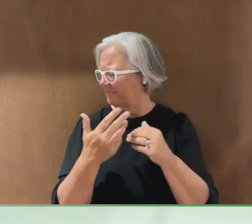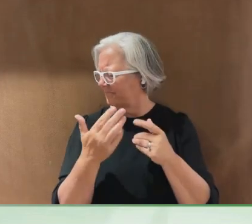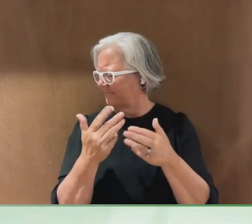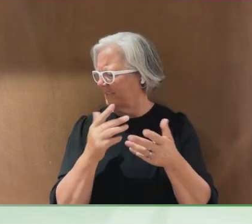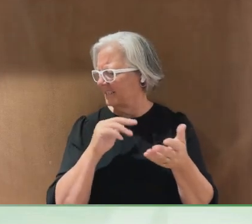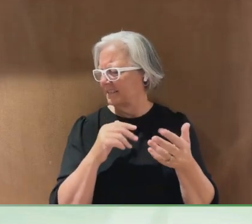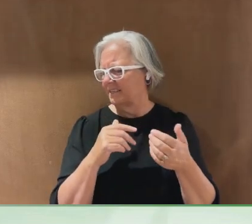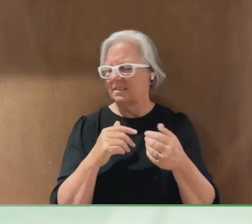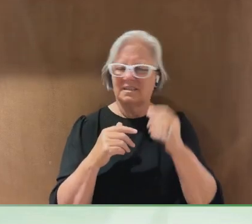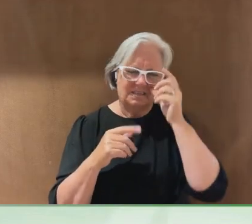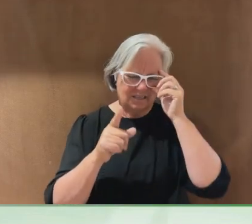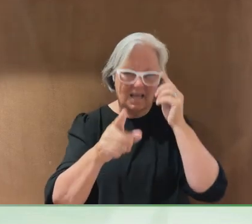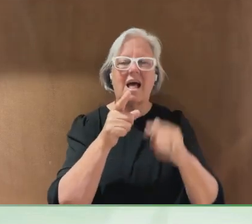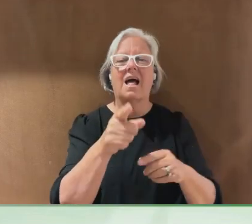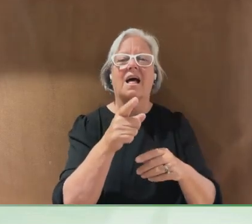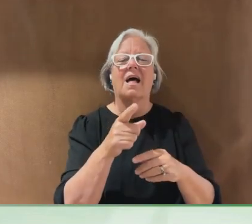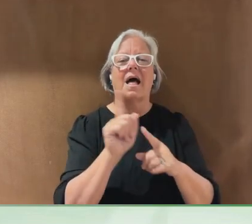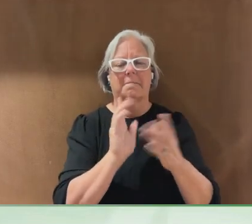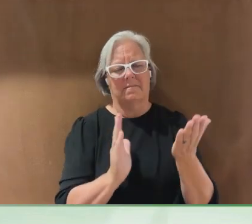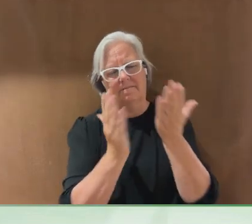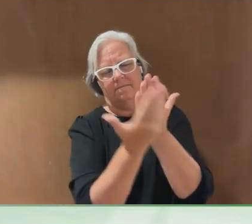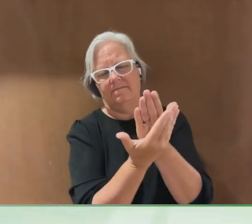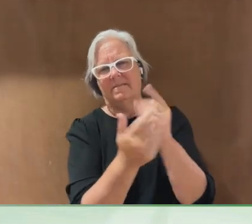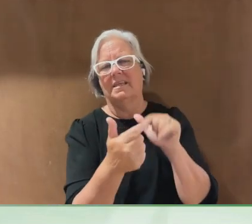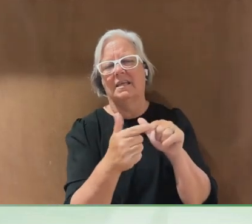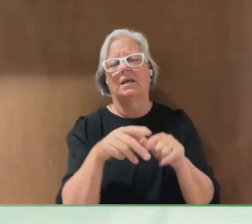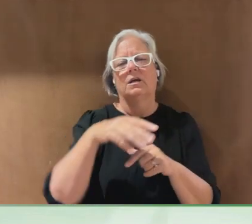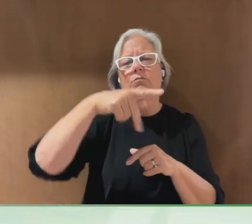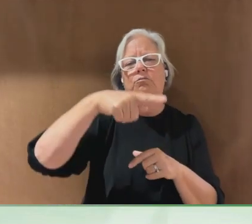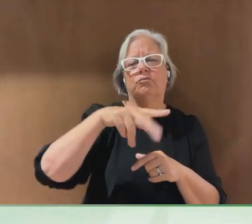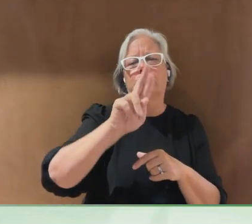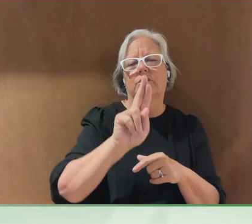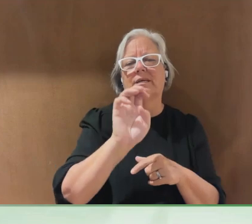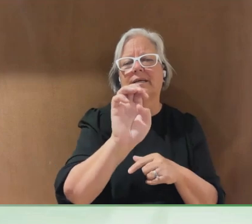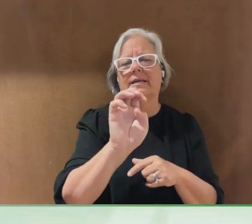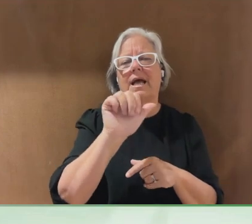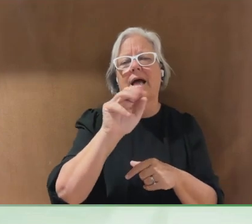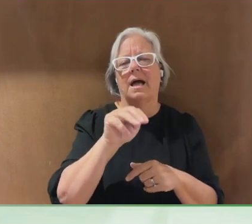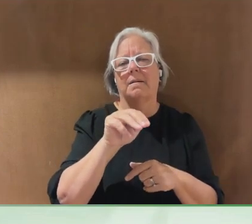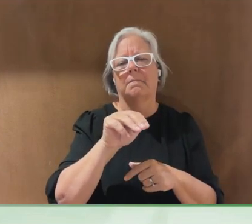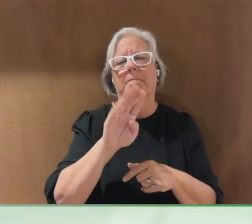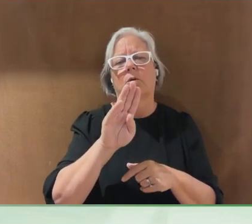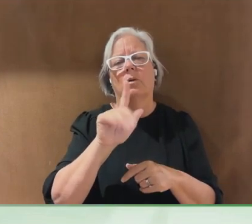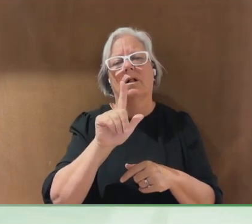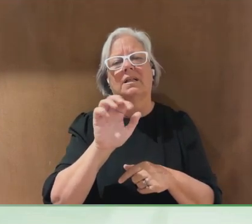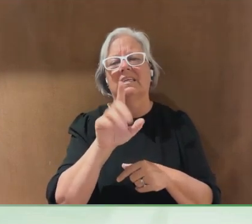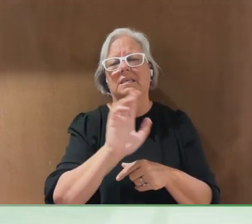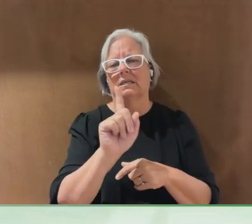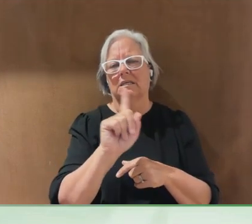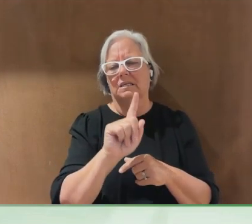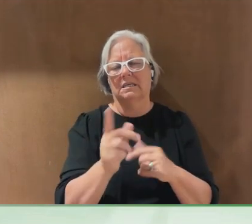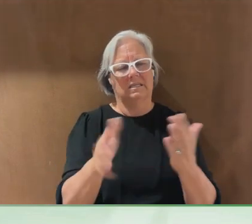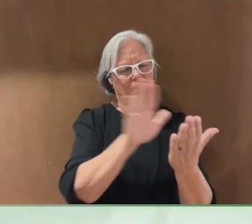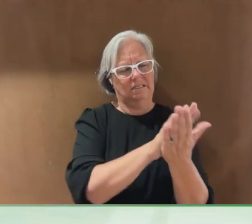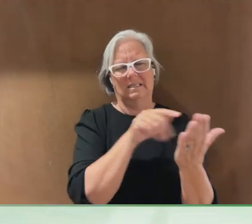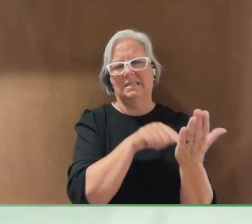The preamble, because that, but not a lot of people don't read that part. So it has to be more